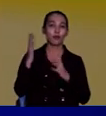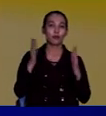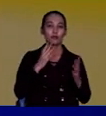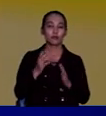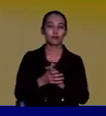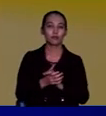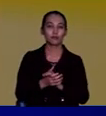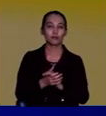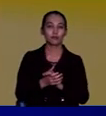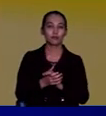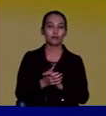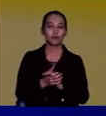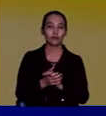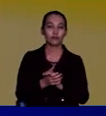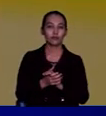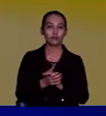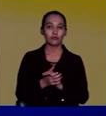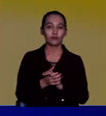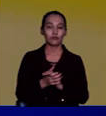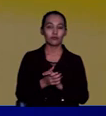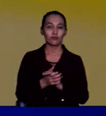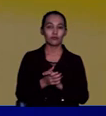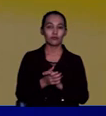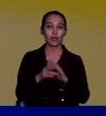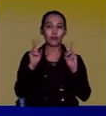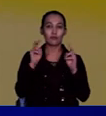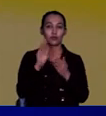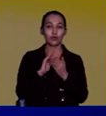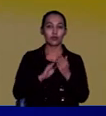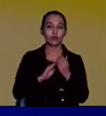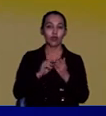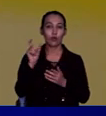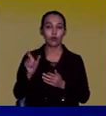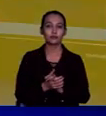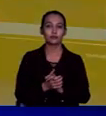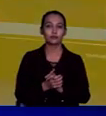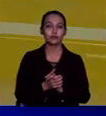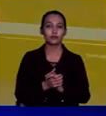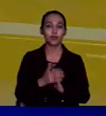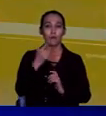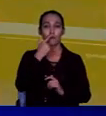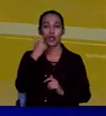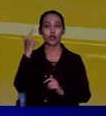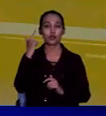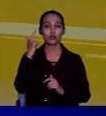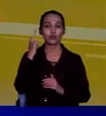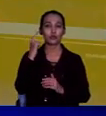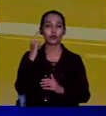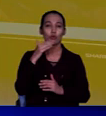ekan. Muallif bilan keling sizgina tanishtirsam. Ezop mashhur